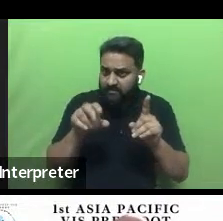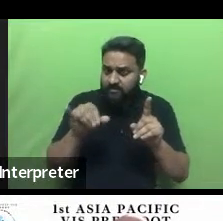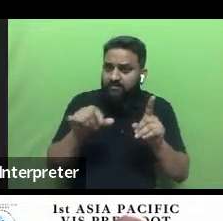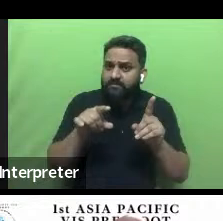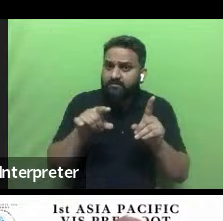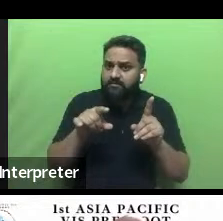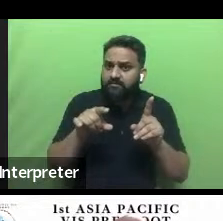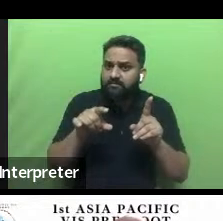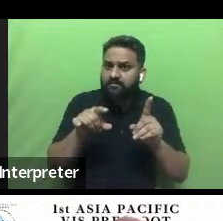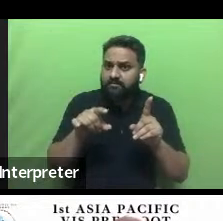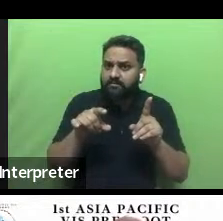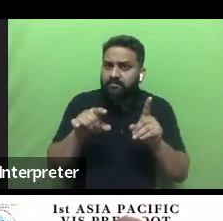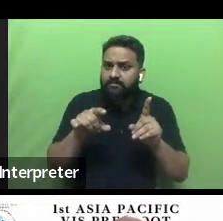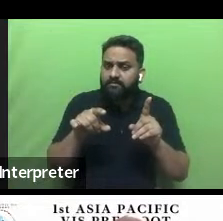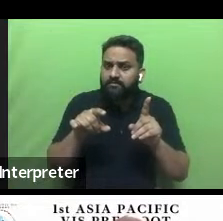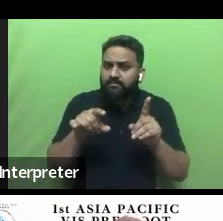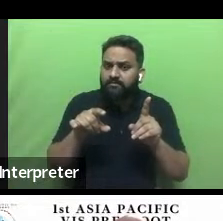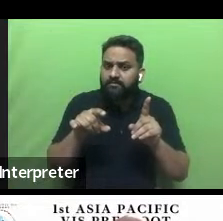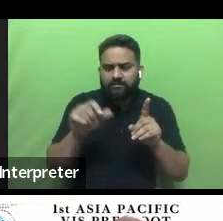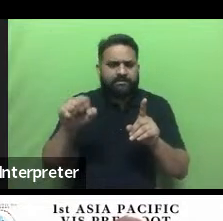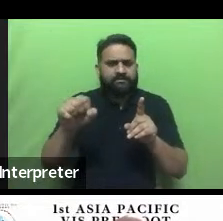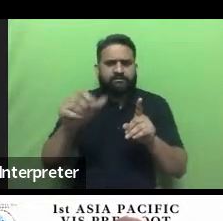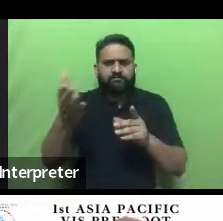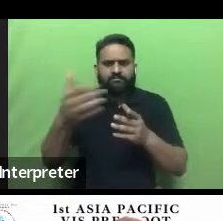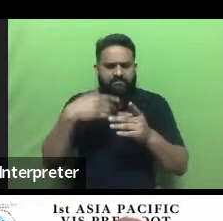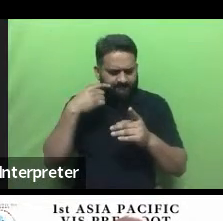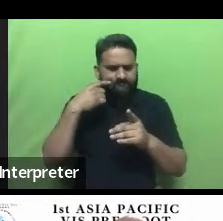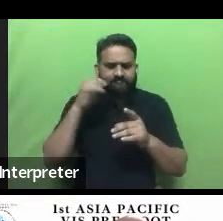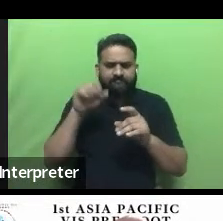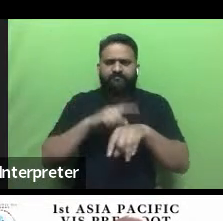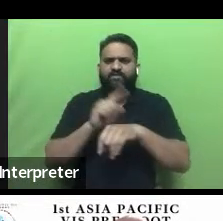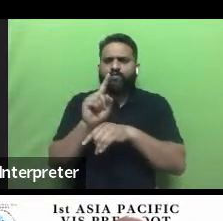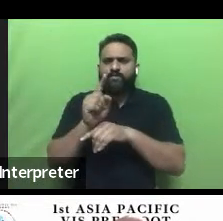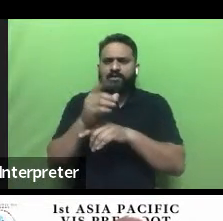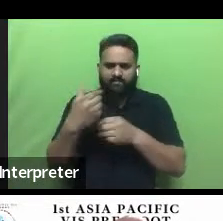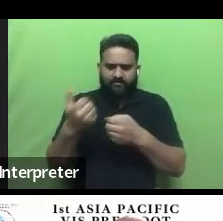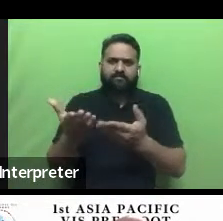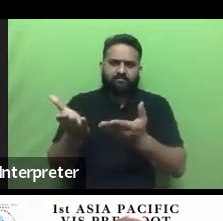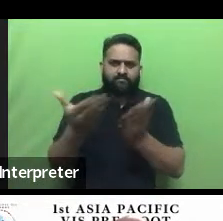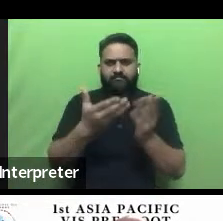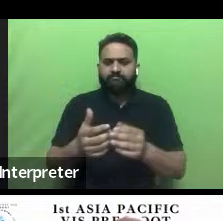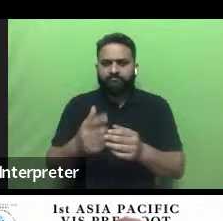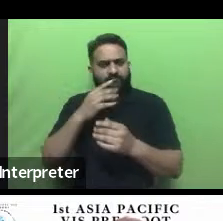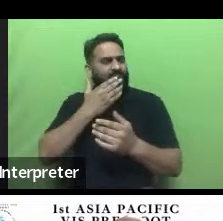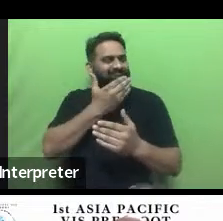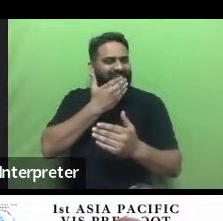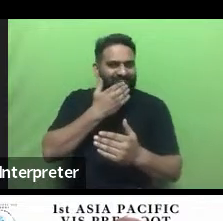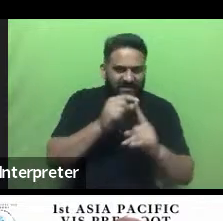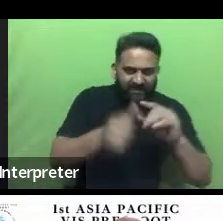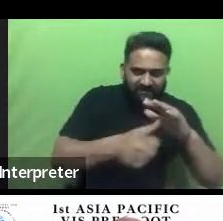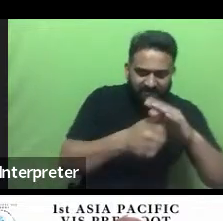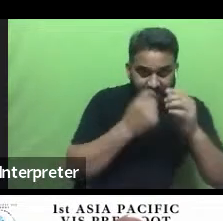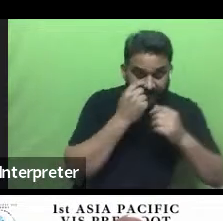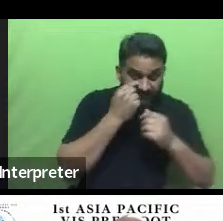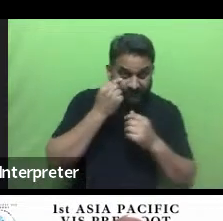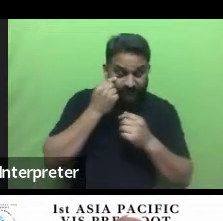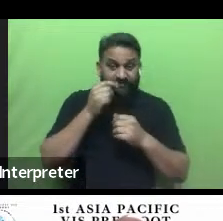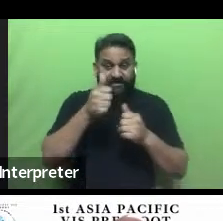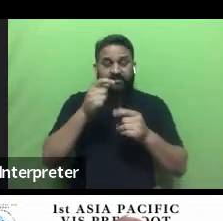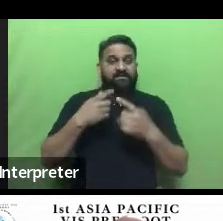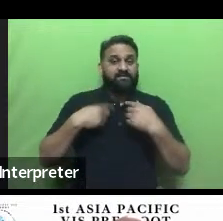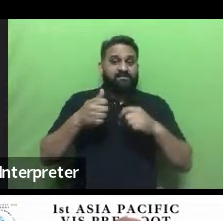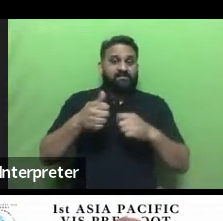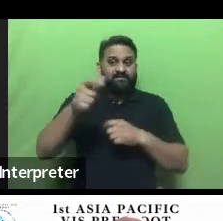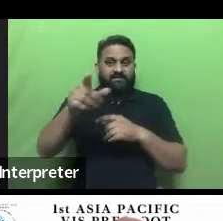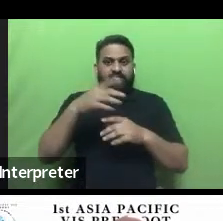conclude. Yes, I think we can give you 1 more minute. Thank you, Madam President. Mr. Arbitrator, what